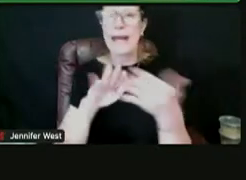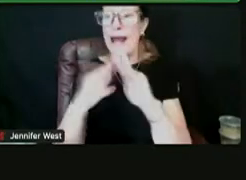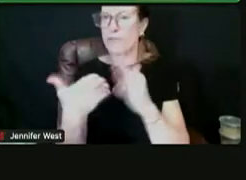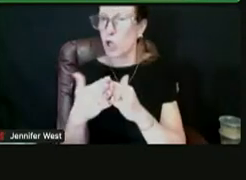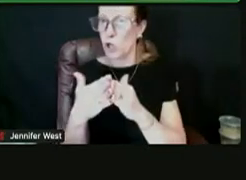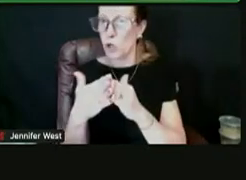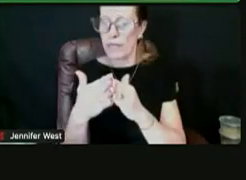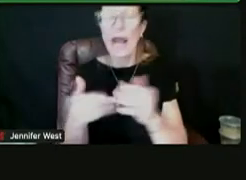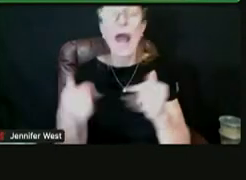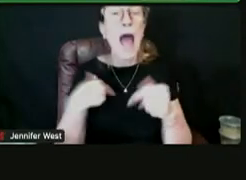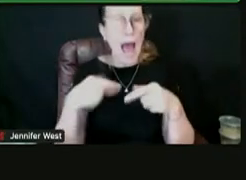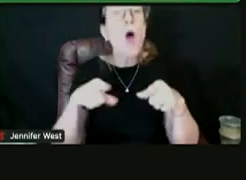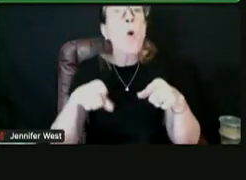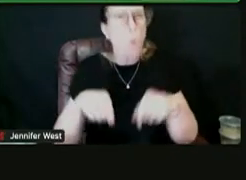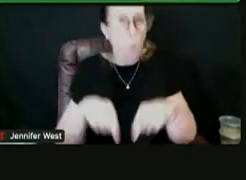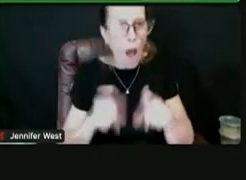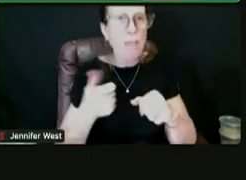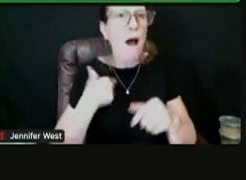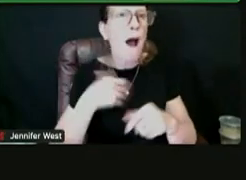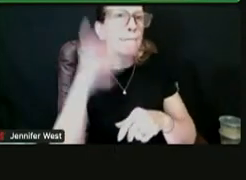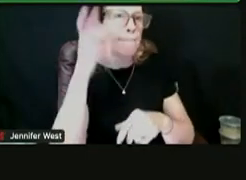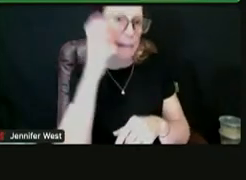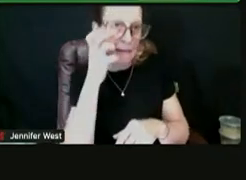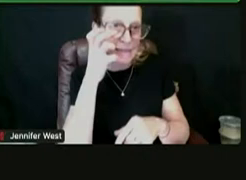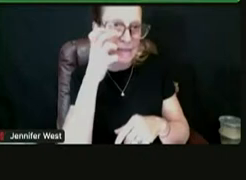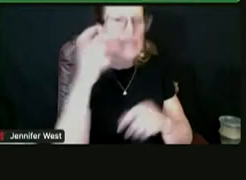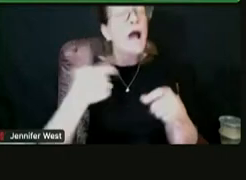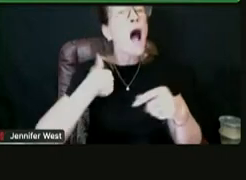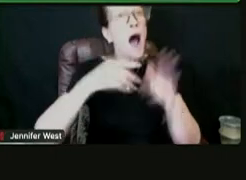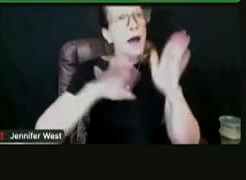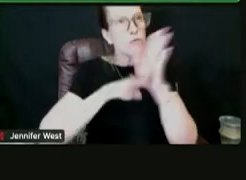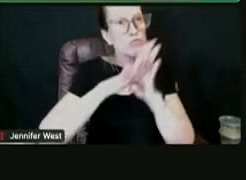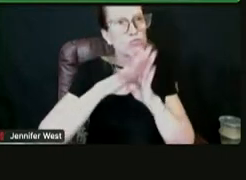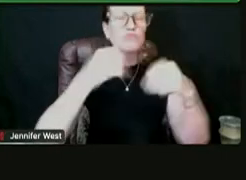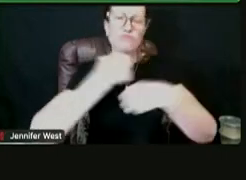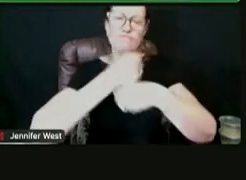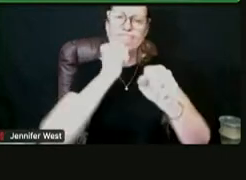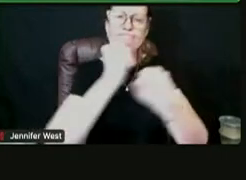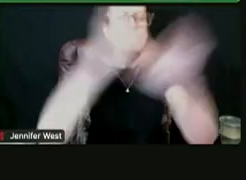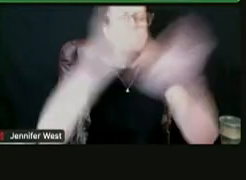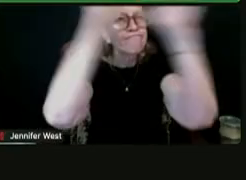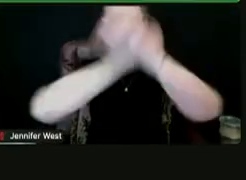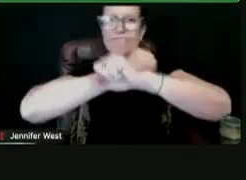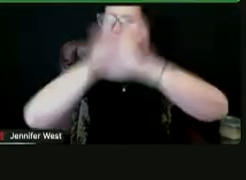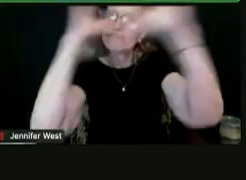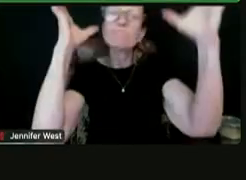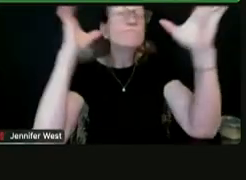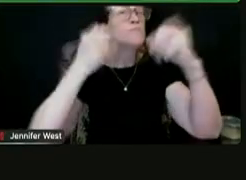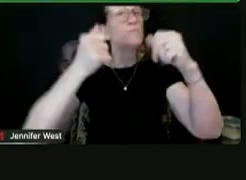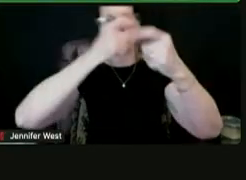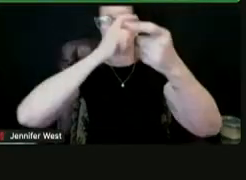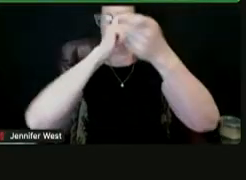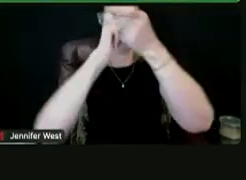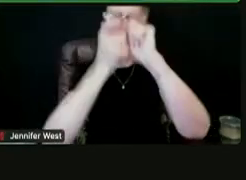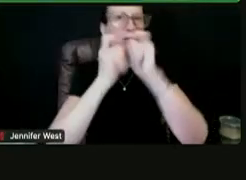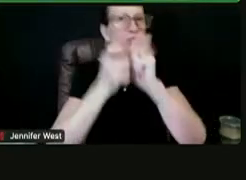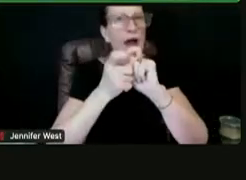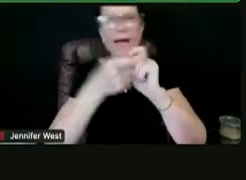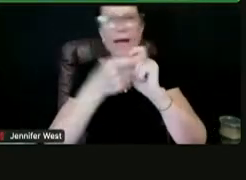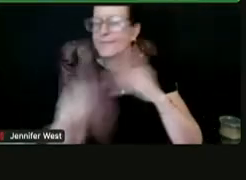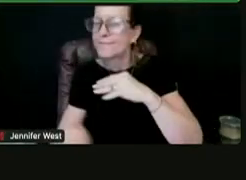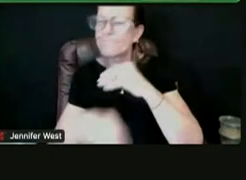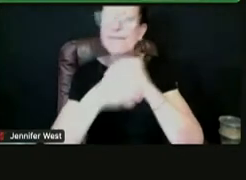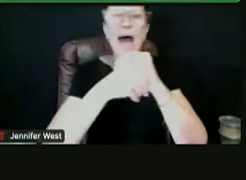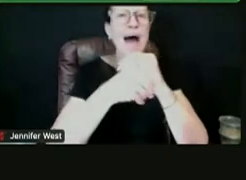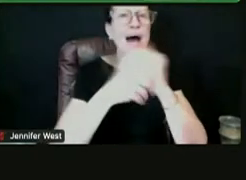through listening, my vision for our school system and the goals I have really have been shaped through many of those conversations, through my observations when I